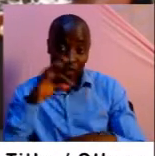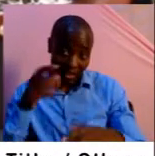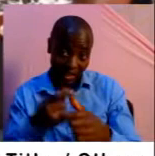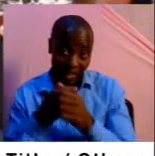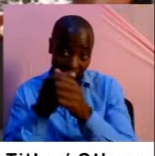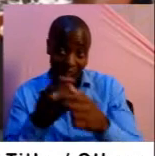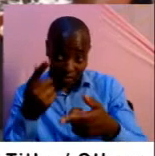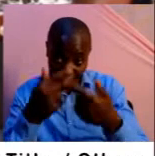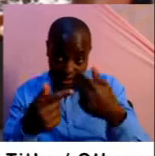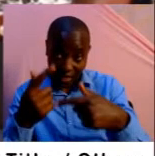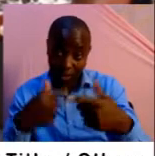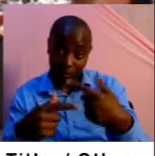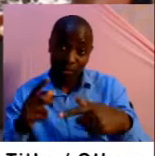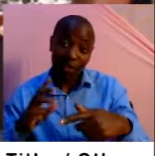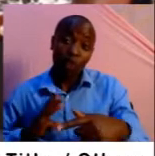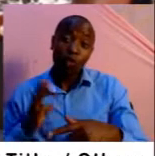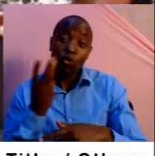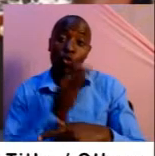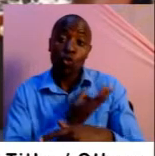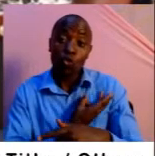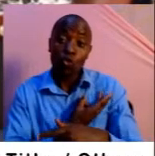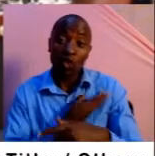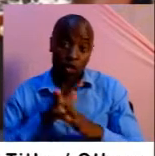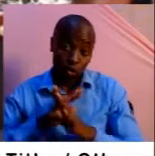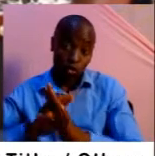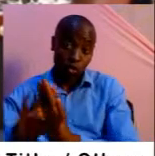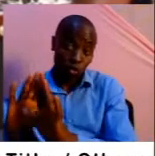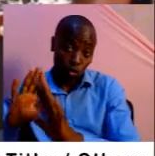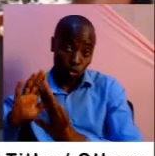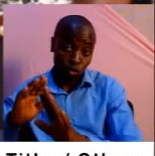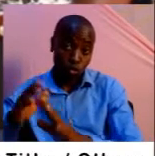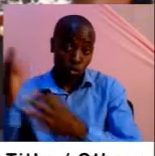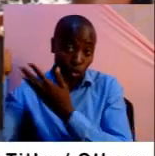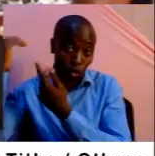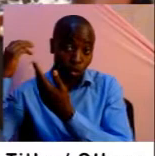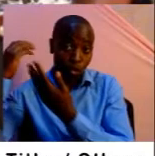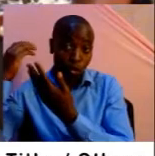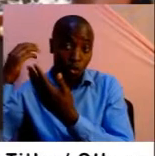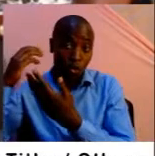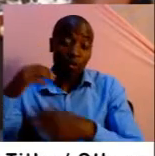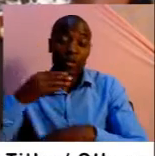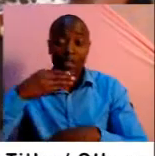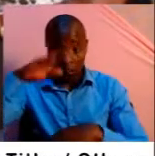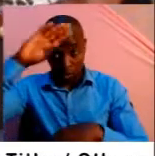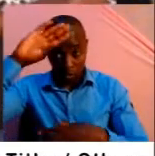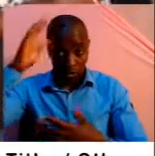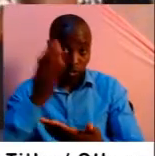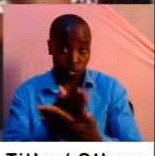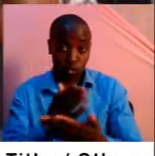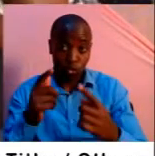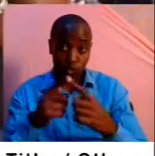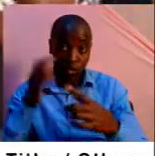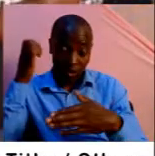coming, we give up most of the time. We don't want to get endurance. And that is why we